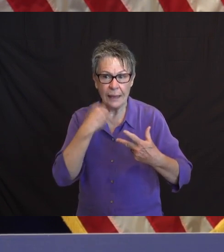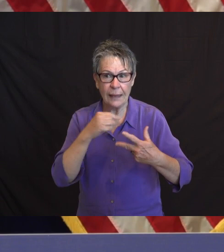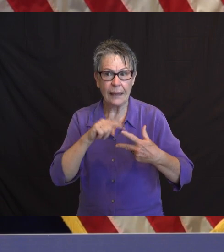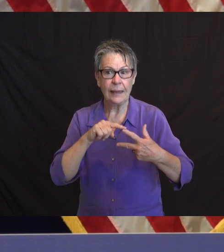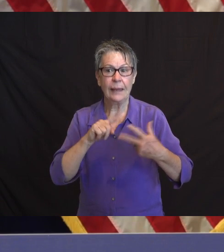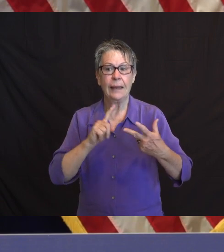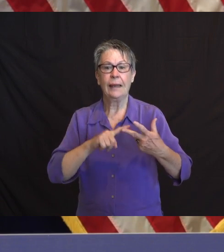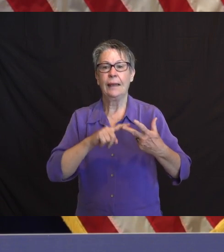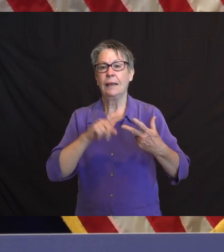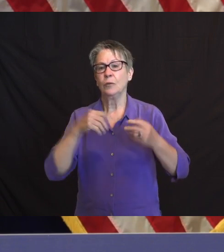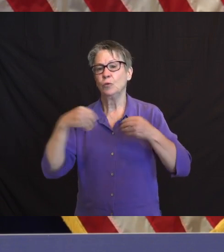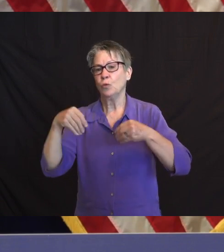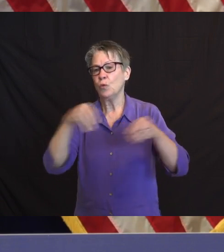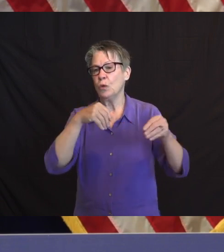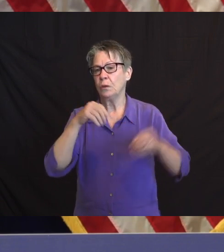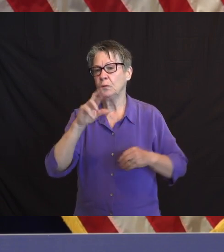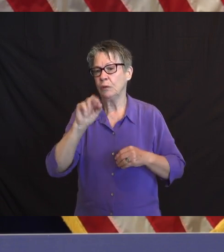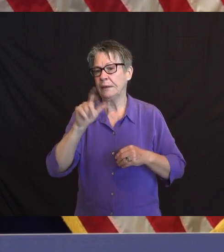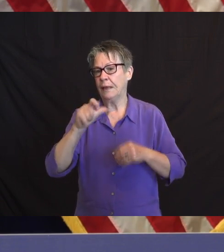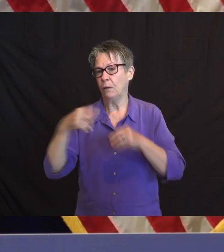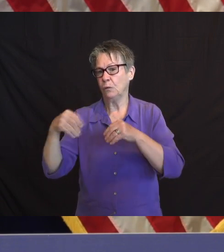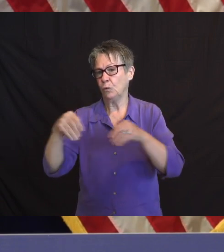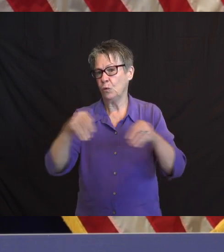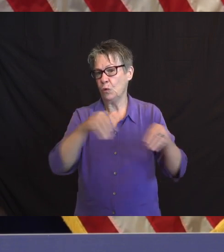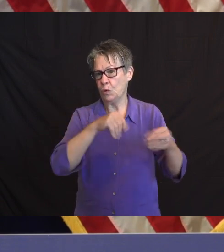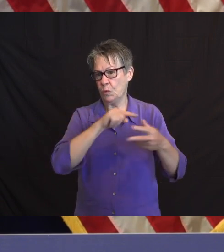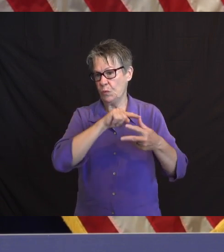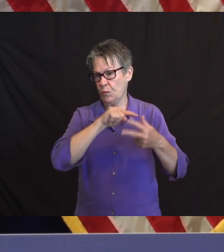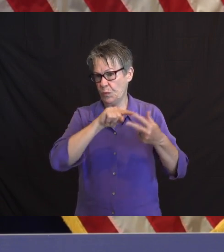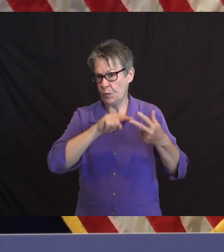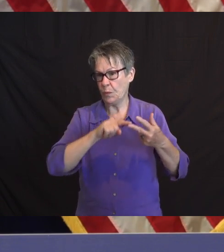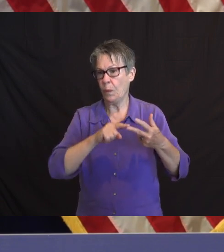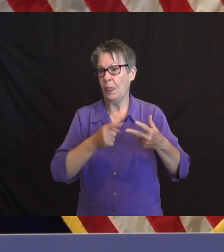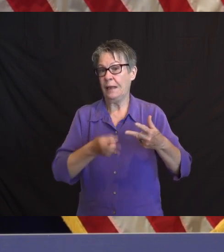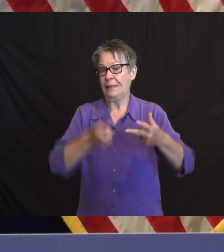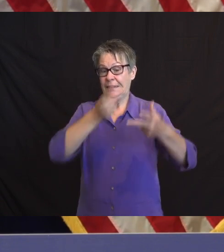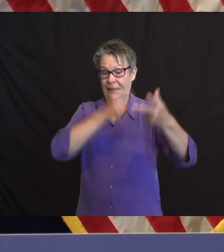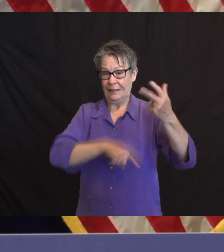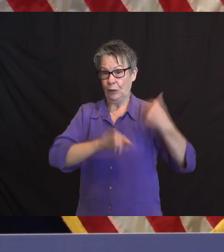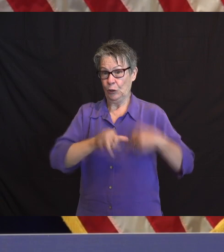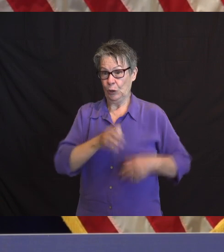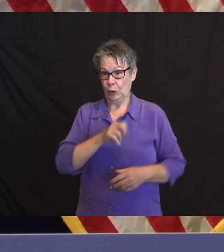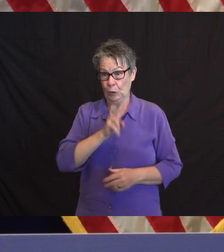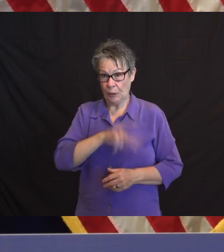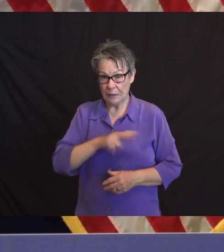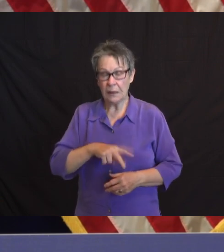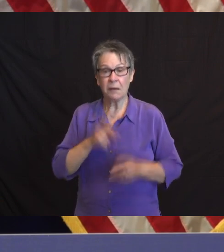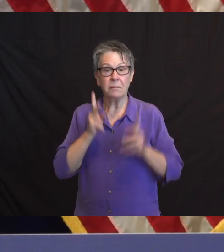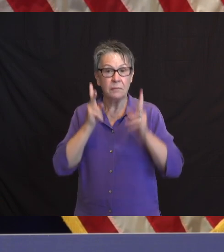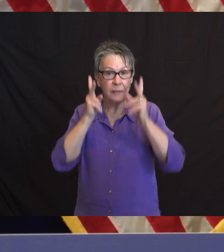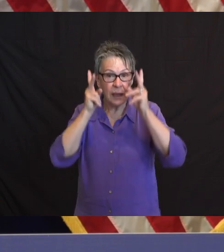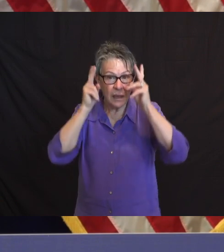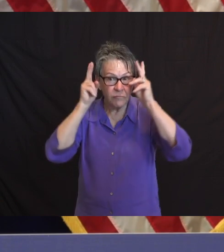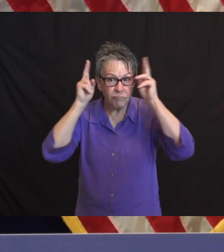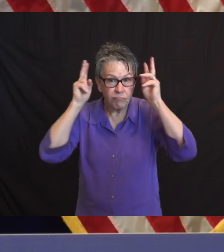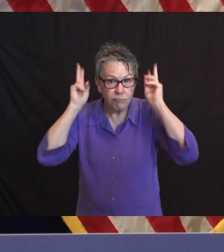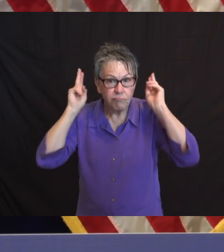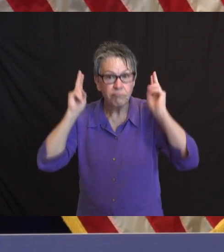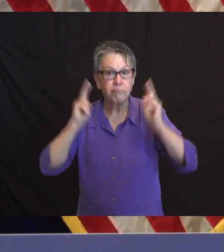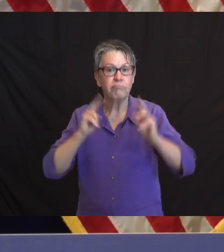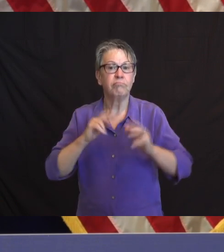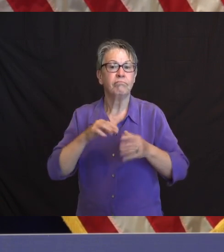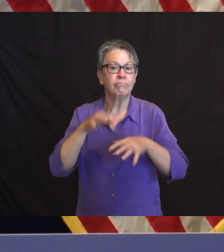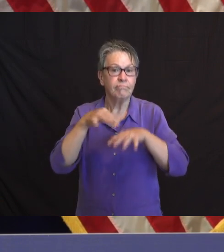we also have hair salons, nail salons, barbershops on the 22nd. And again, we keep seeing the